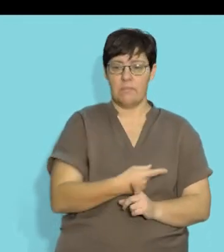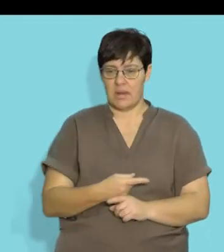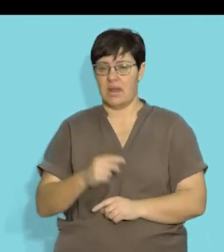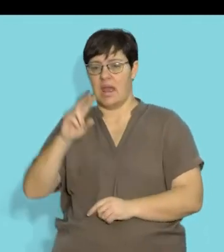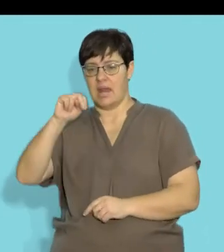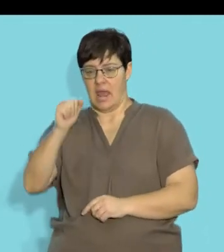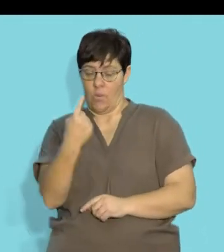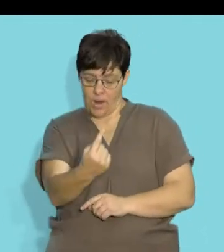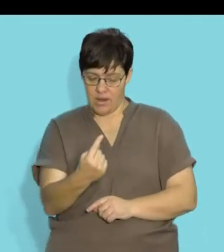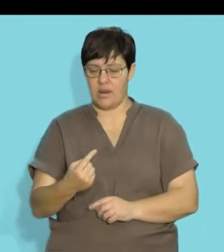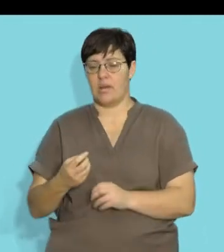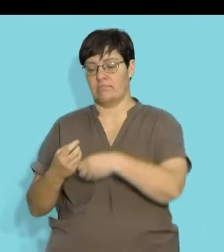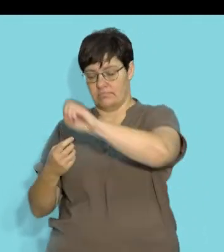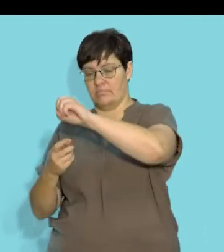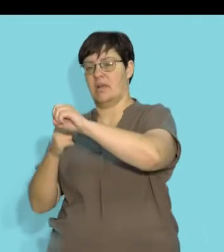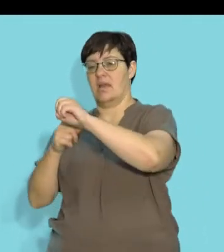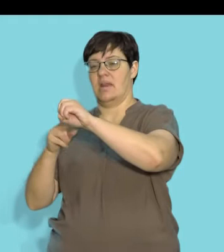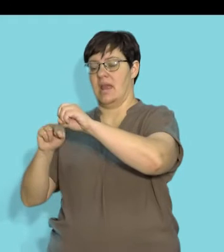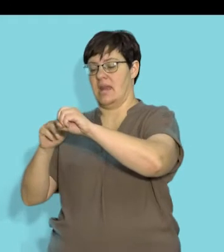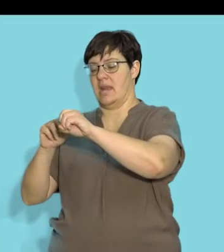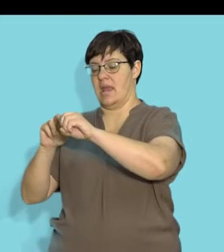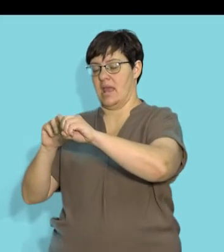mole of the hydroxide ion. So in other